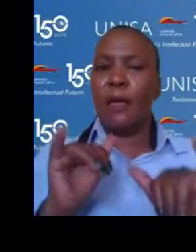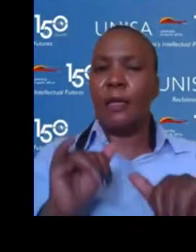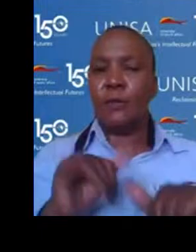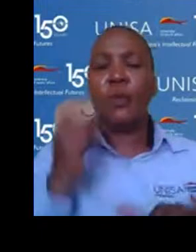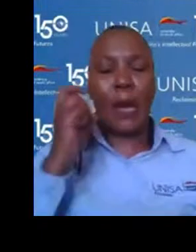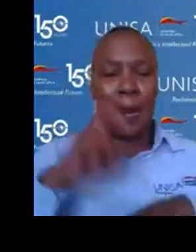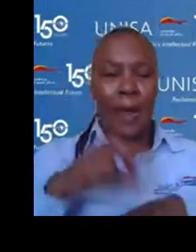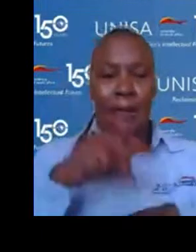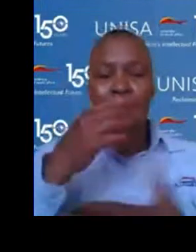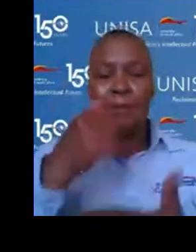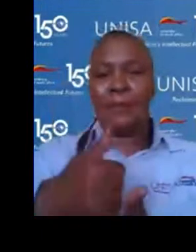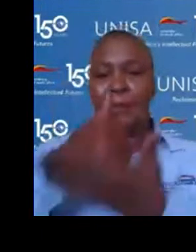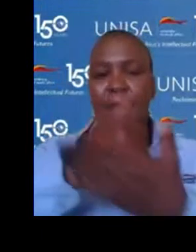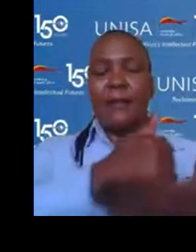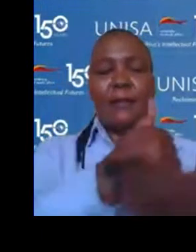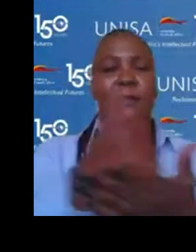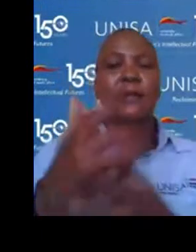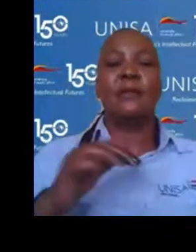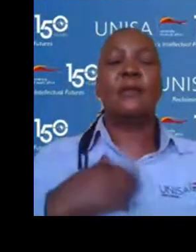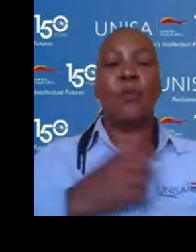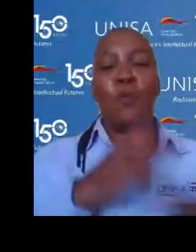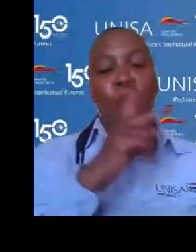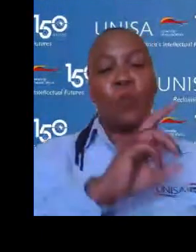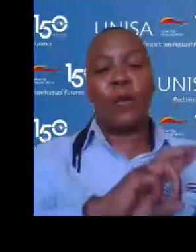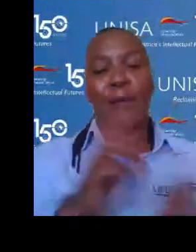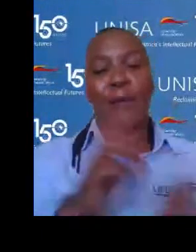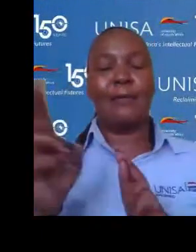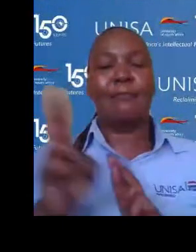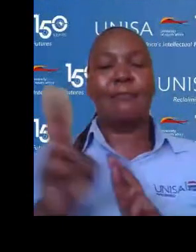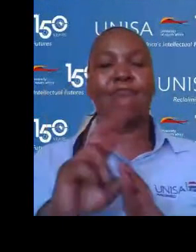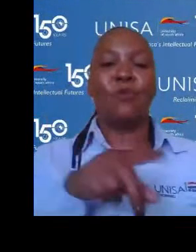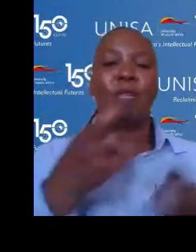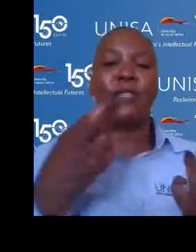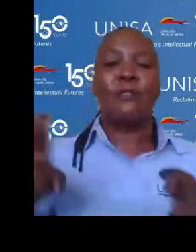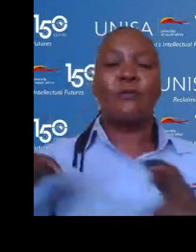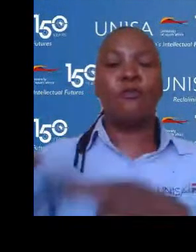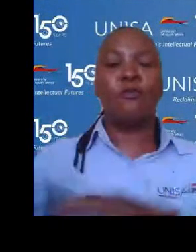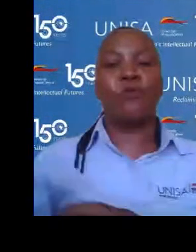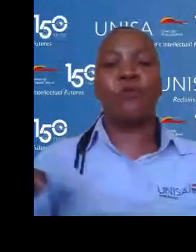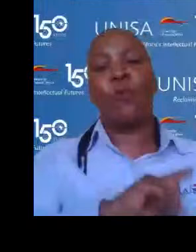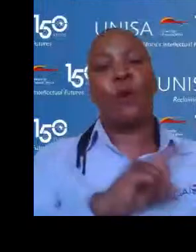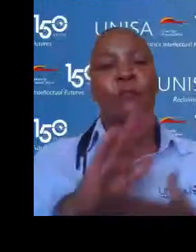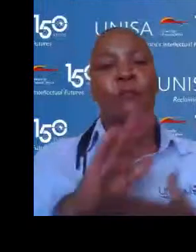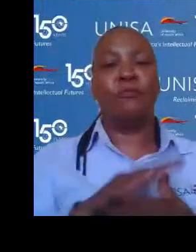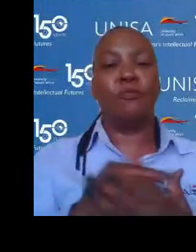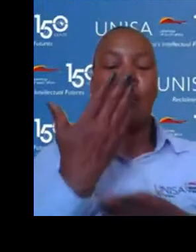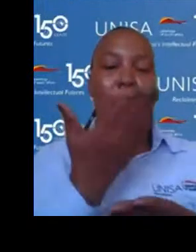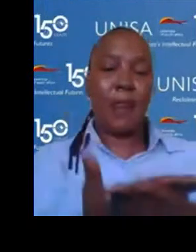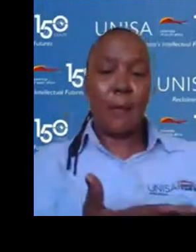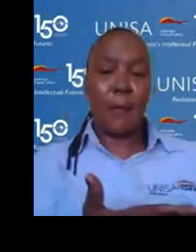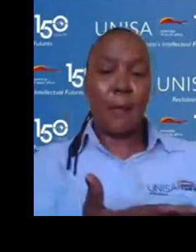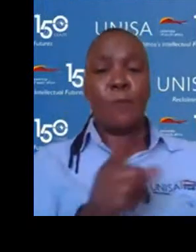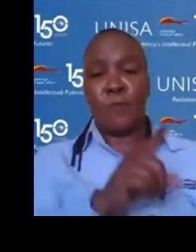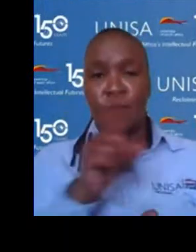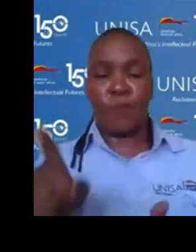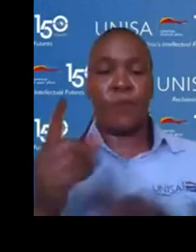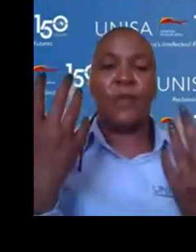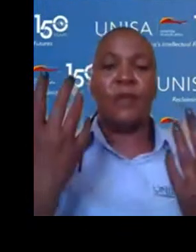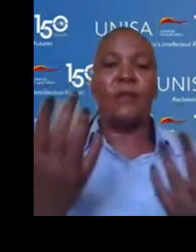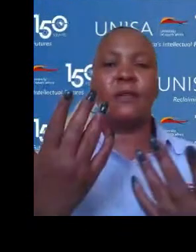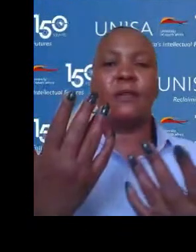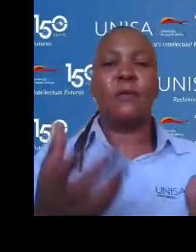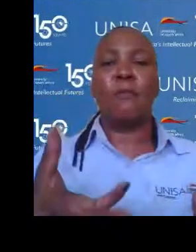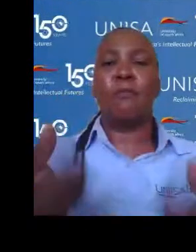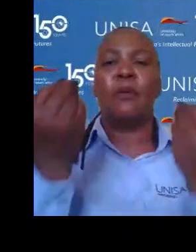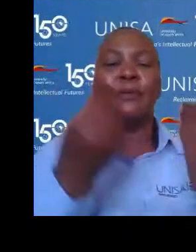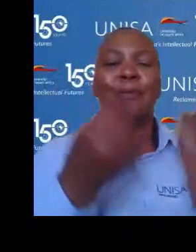assistance, and we are ready with these resources so that you can be able to find it a little